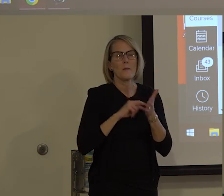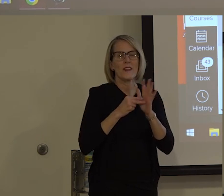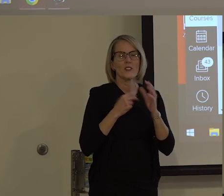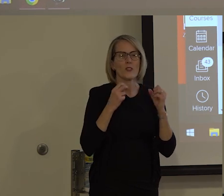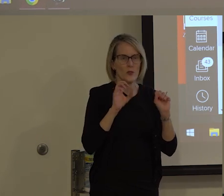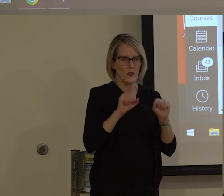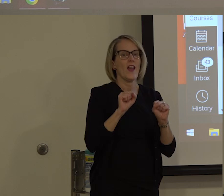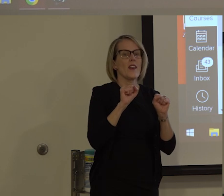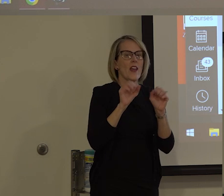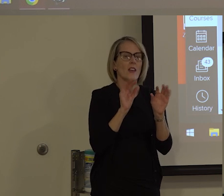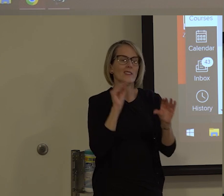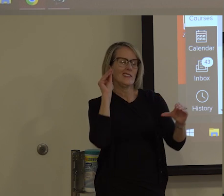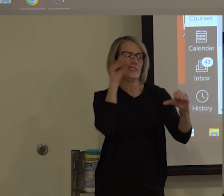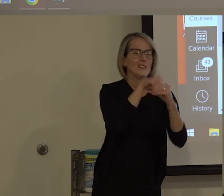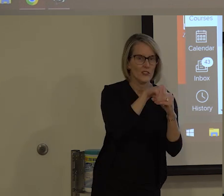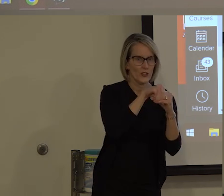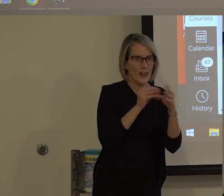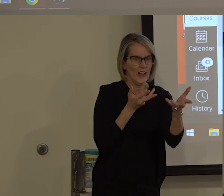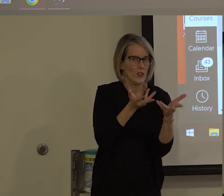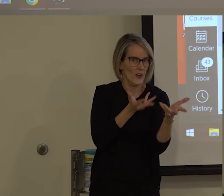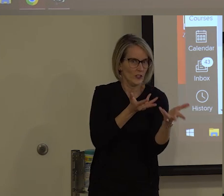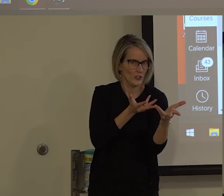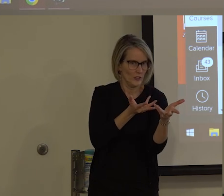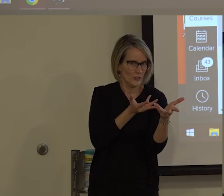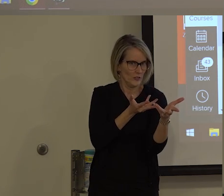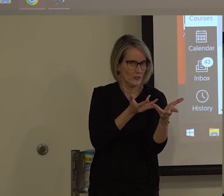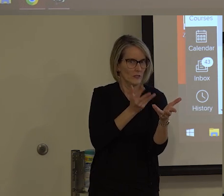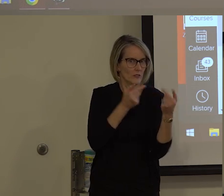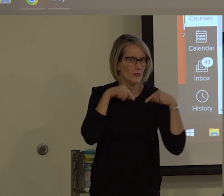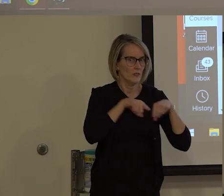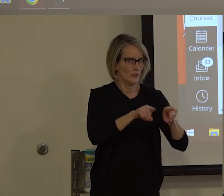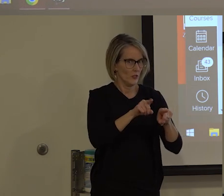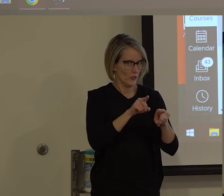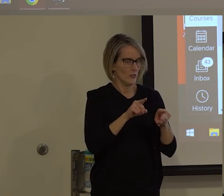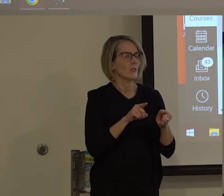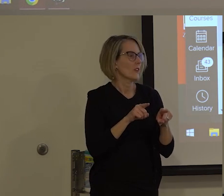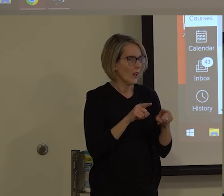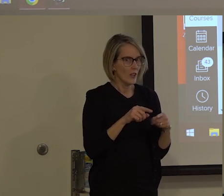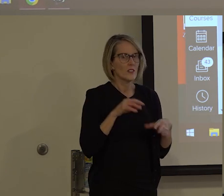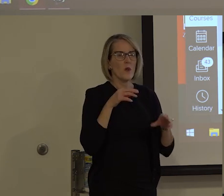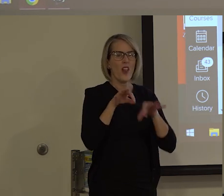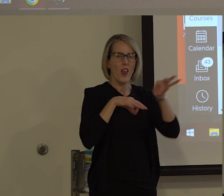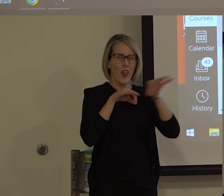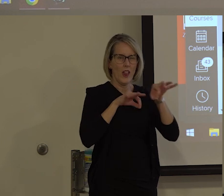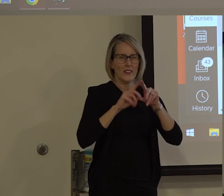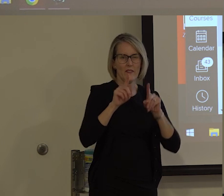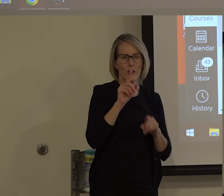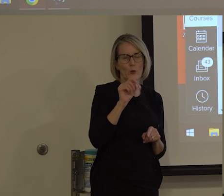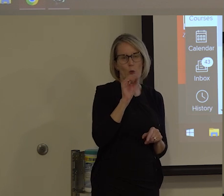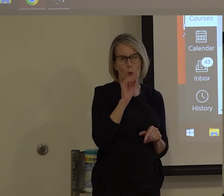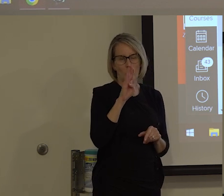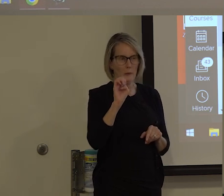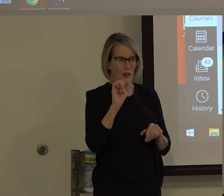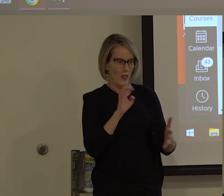video. So in this case, we just sort of walked through examples of the singular forms of the verb to be, and now we're asking them